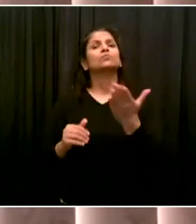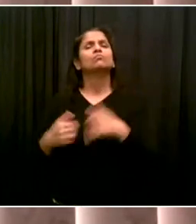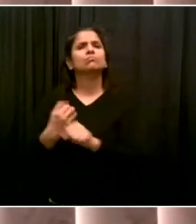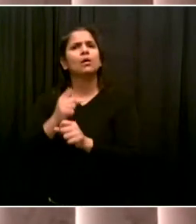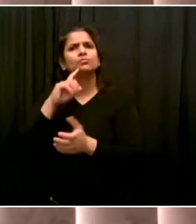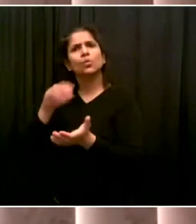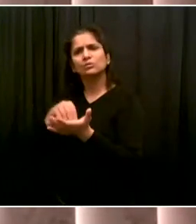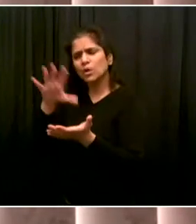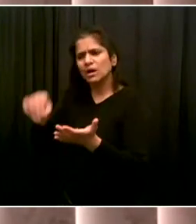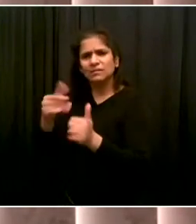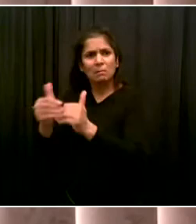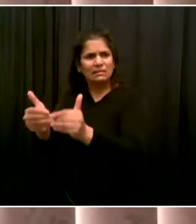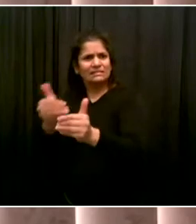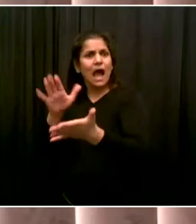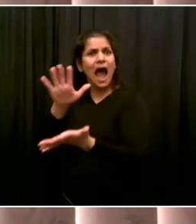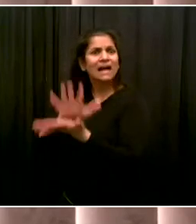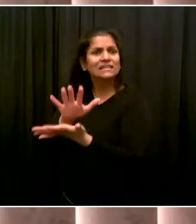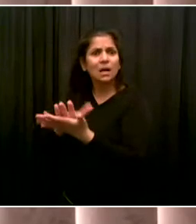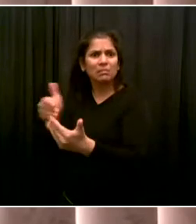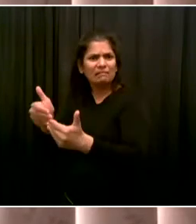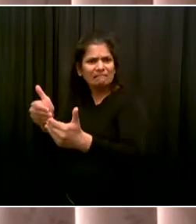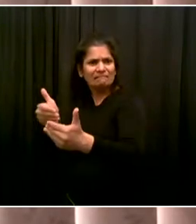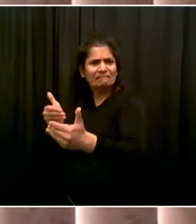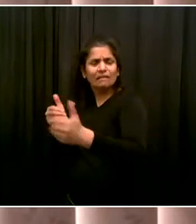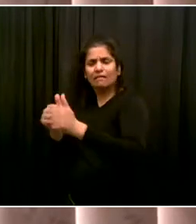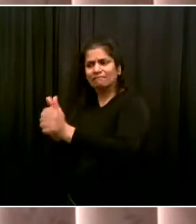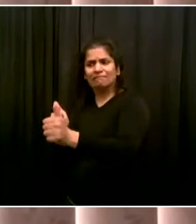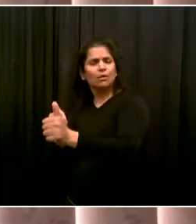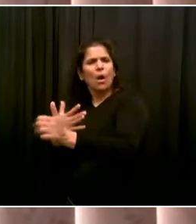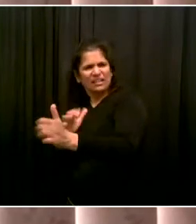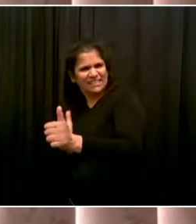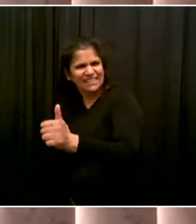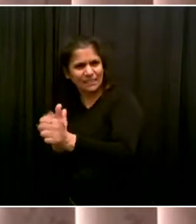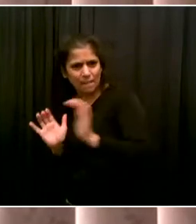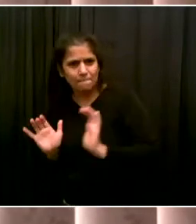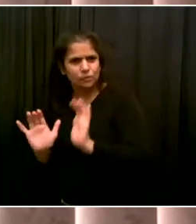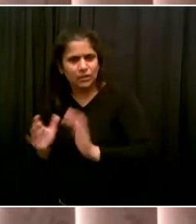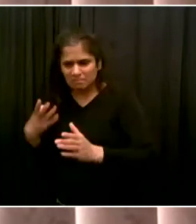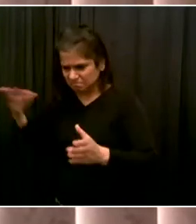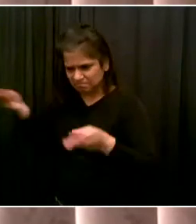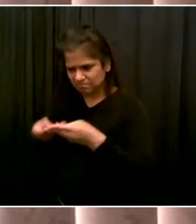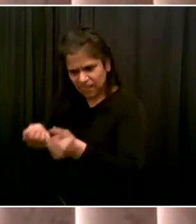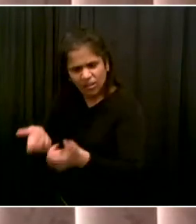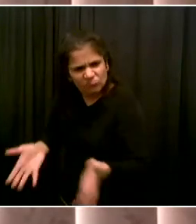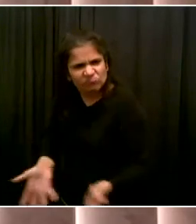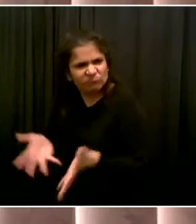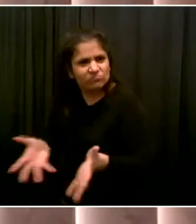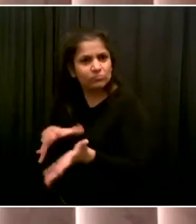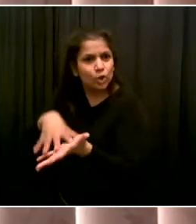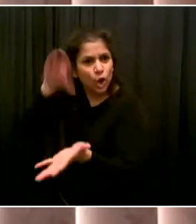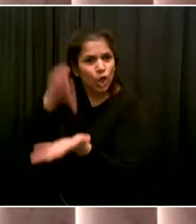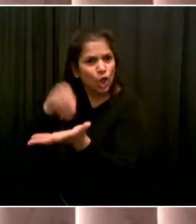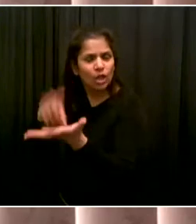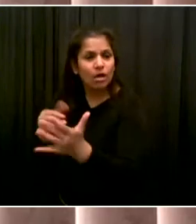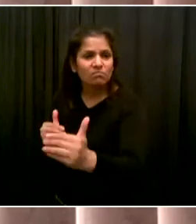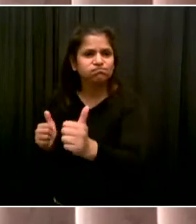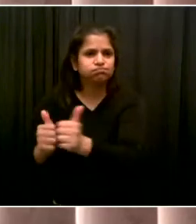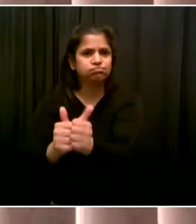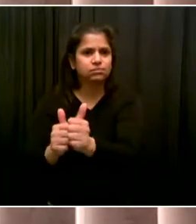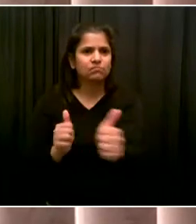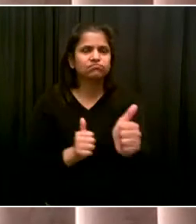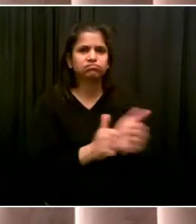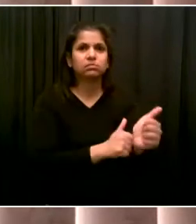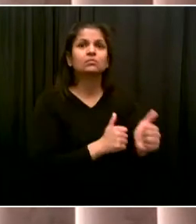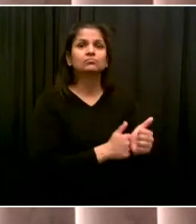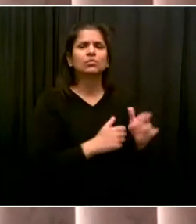additional support in social emotional learning. There are students who need help in terms of employment, particularly our high school students. So this,